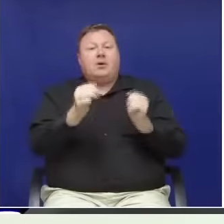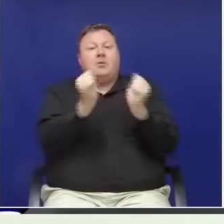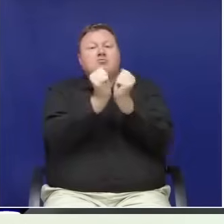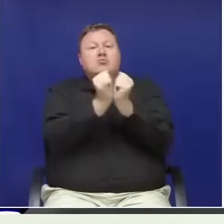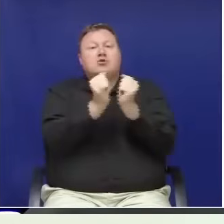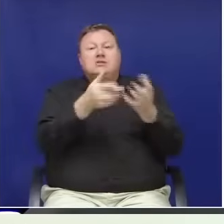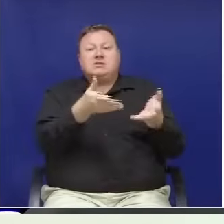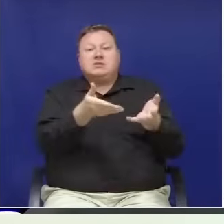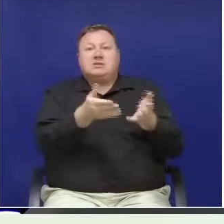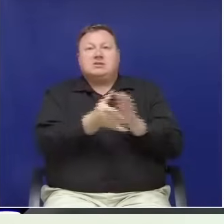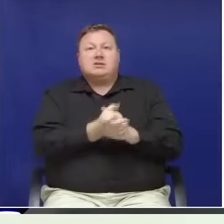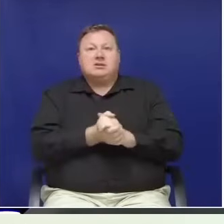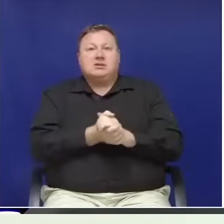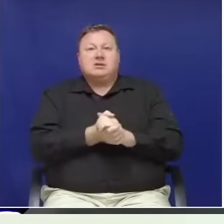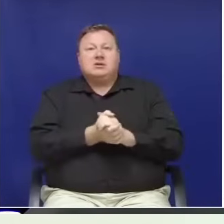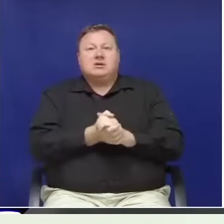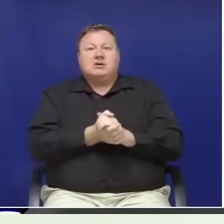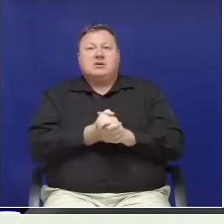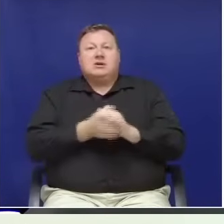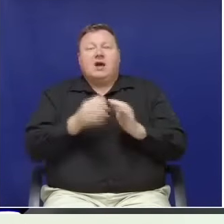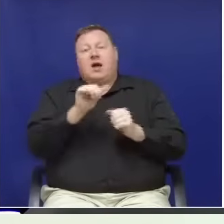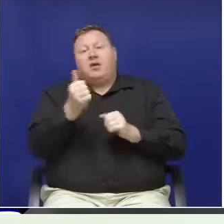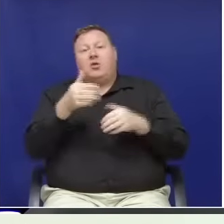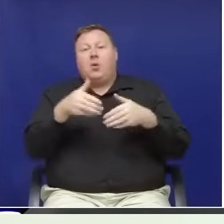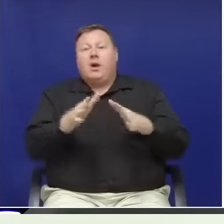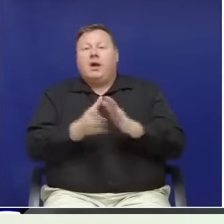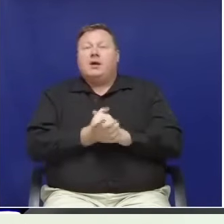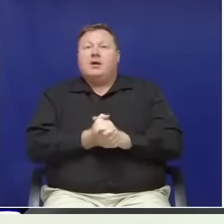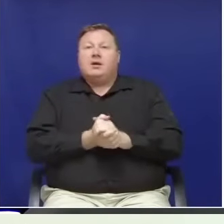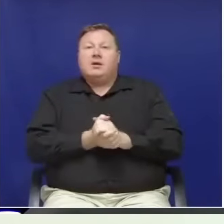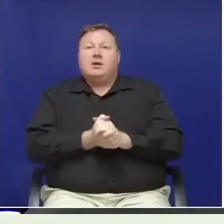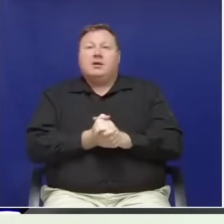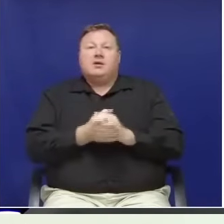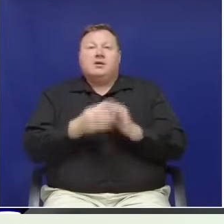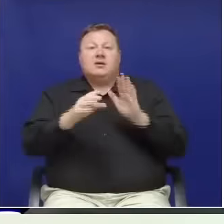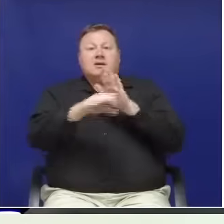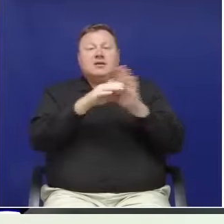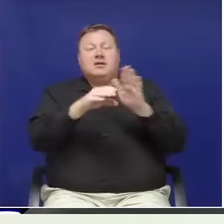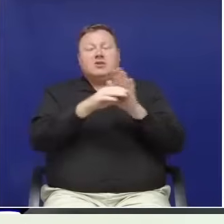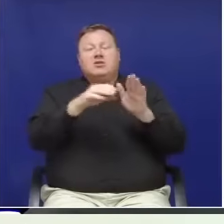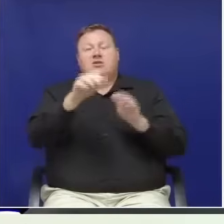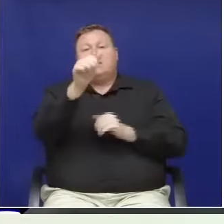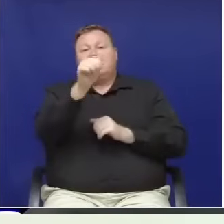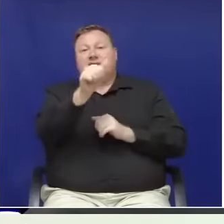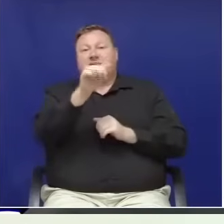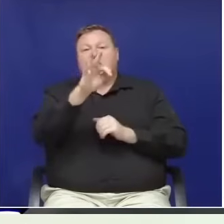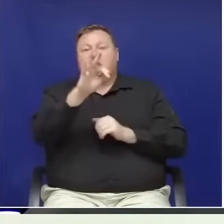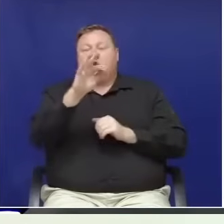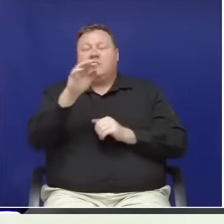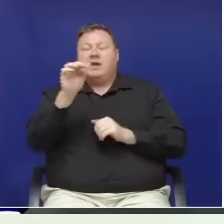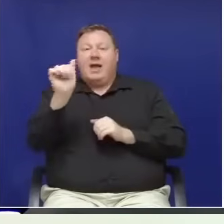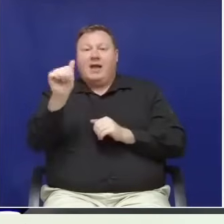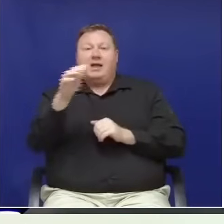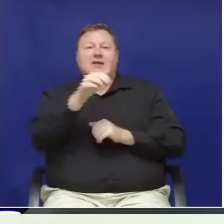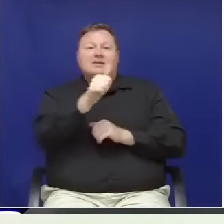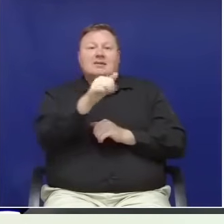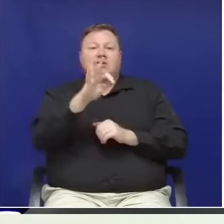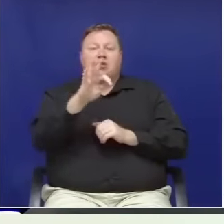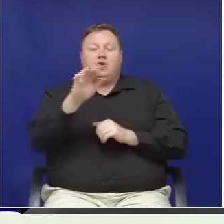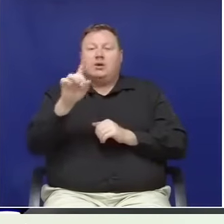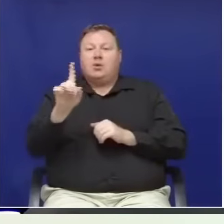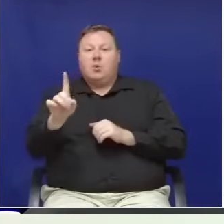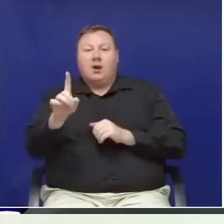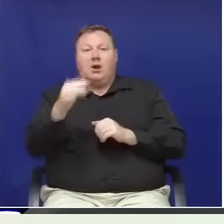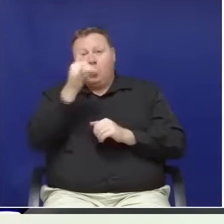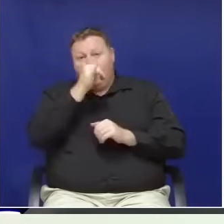There are also other ways. For instance, I was referring to Section 63A and 63(1) of the Criminal Procedures